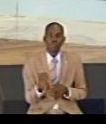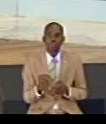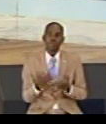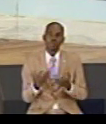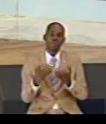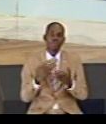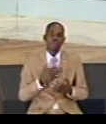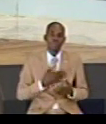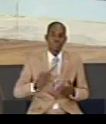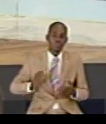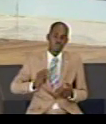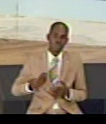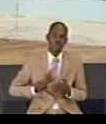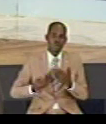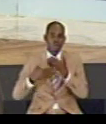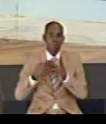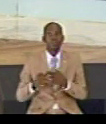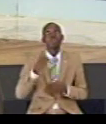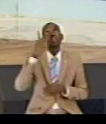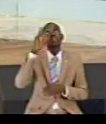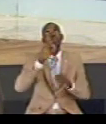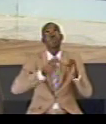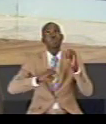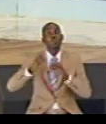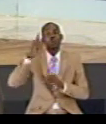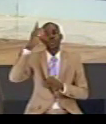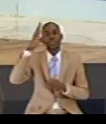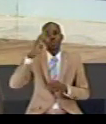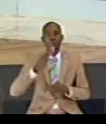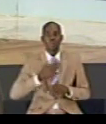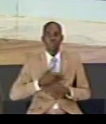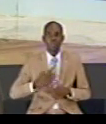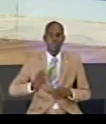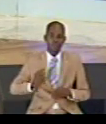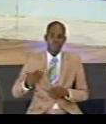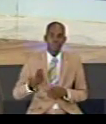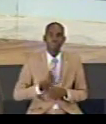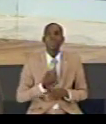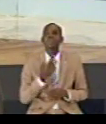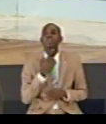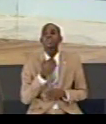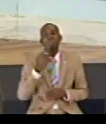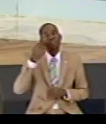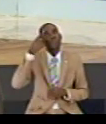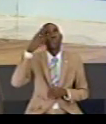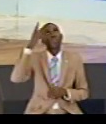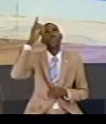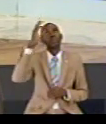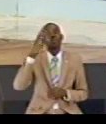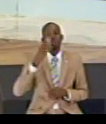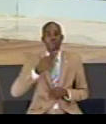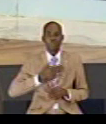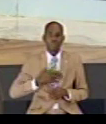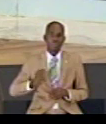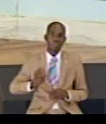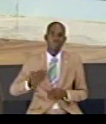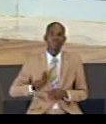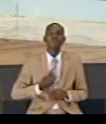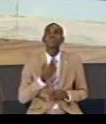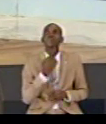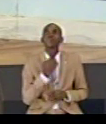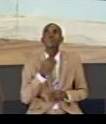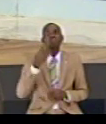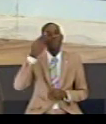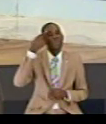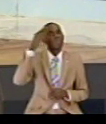soul after thee, O God. My soul thirsteth for God. My soul